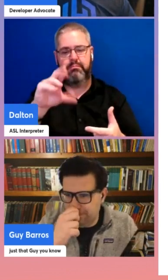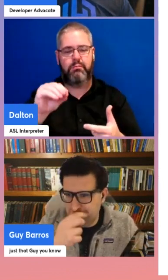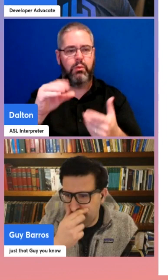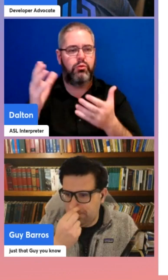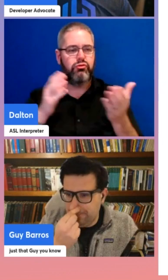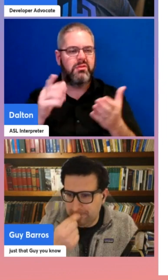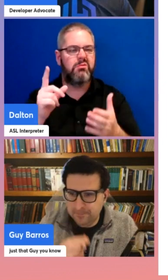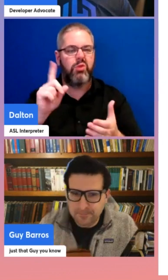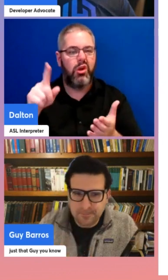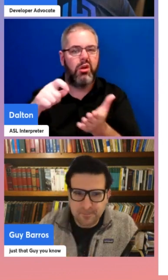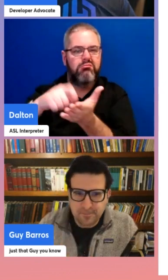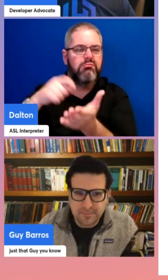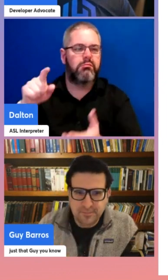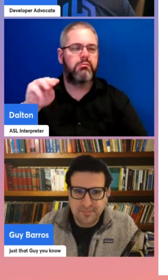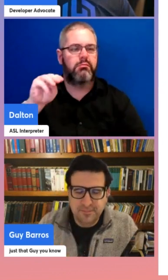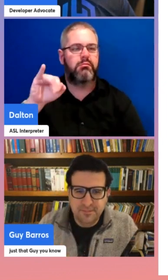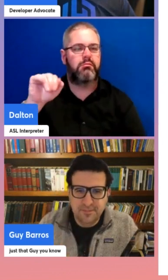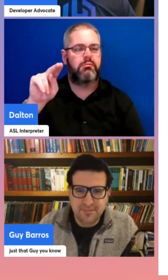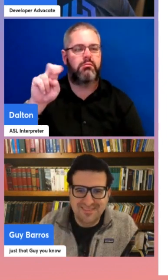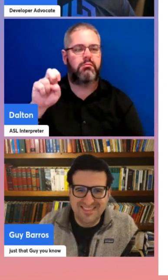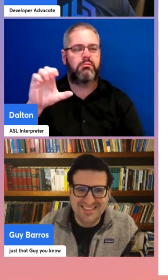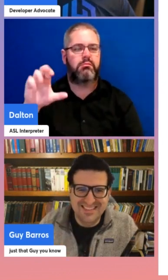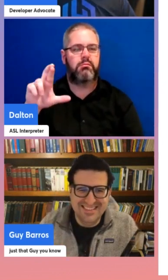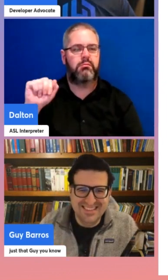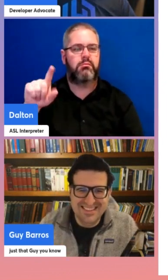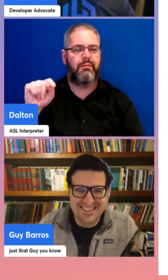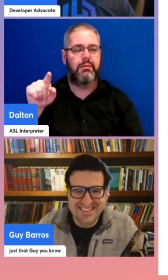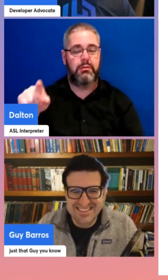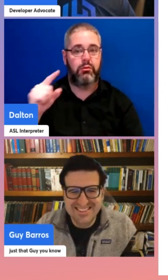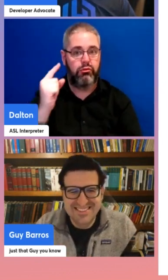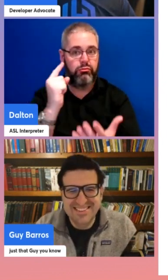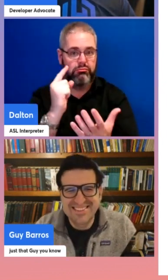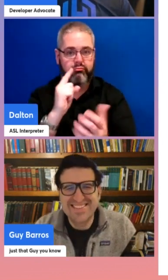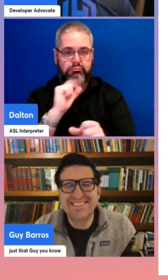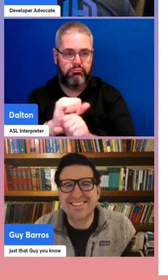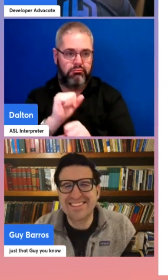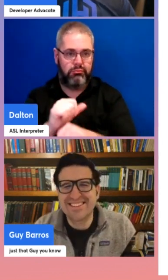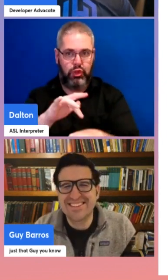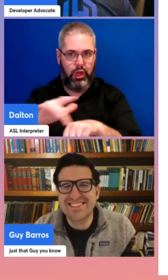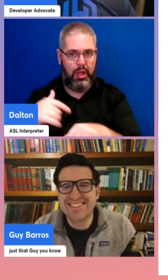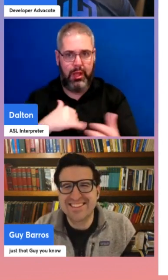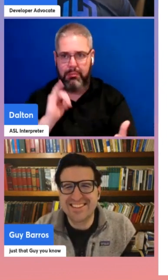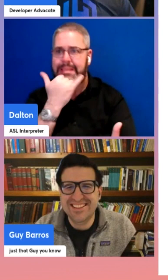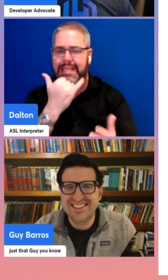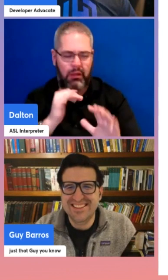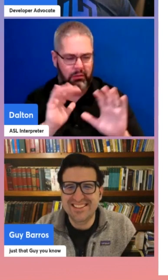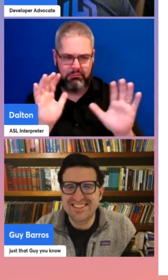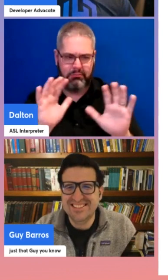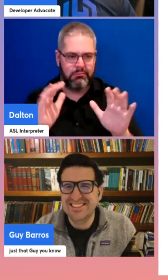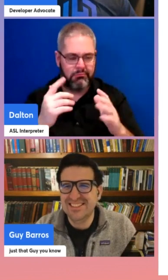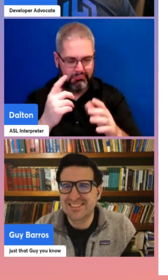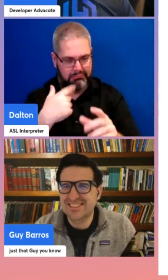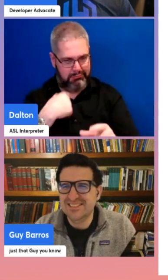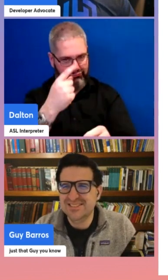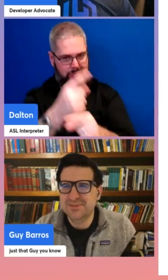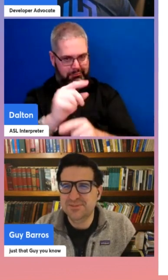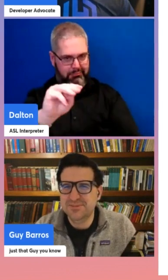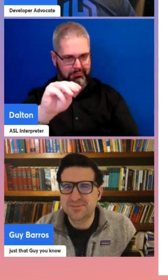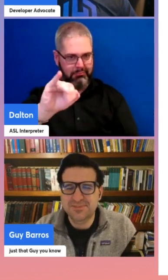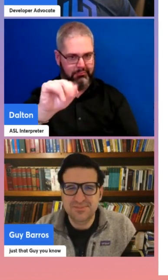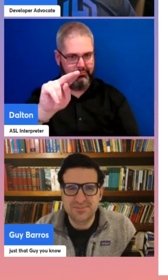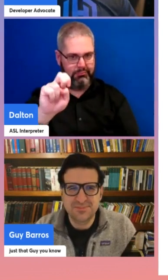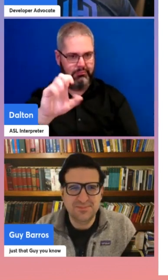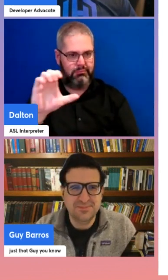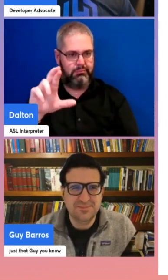will get to that in a moment. But yes, you did hear that correctly, and it isn't early, and I didn't make a mistake. But we're also going to have this Cloud